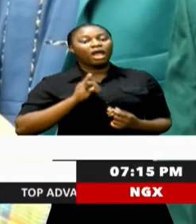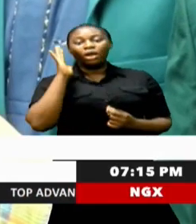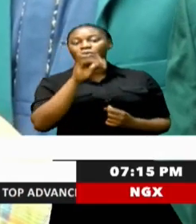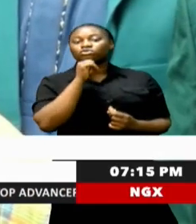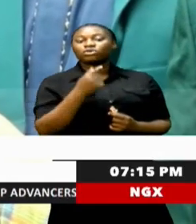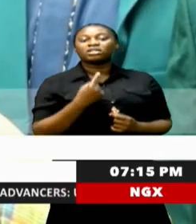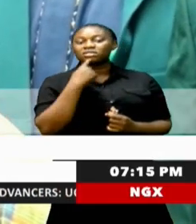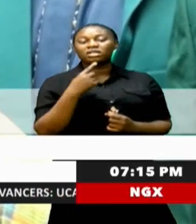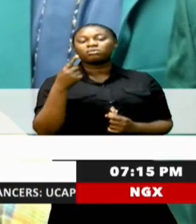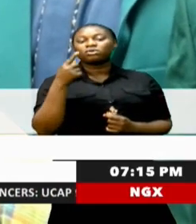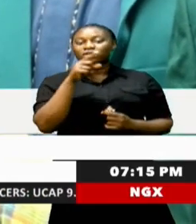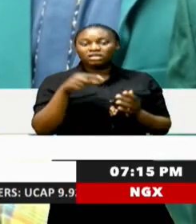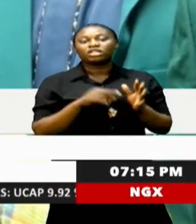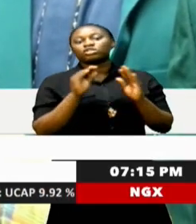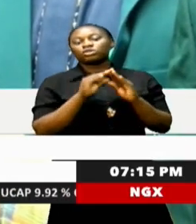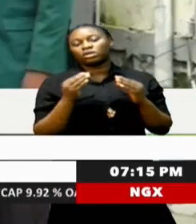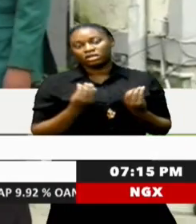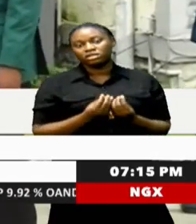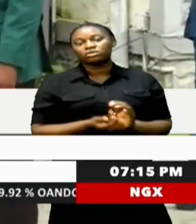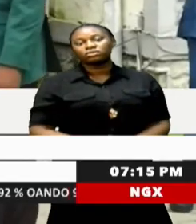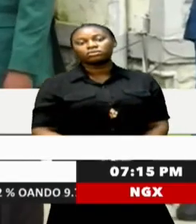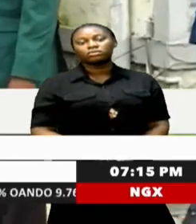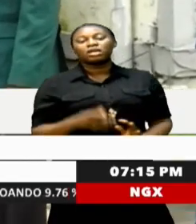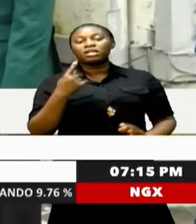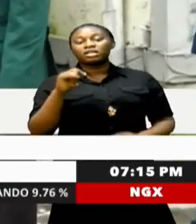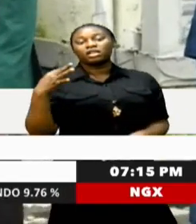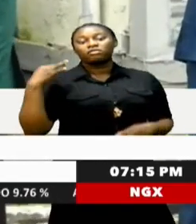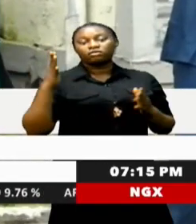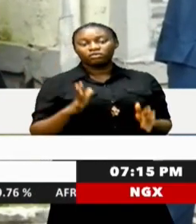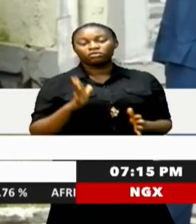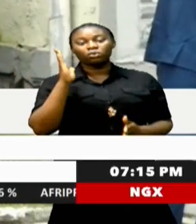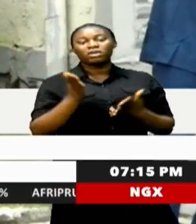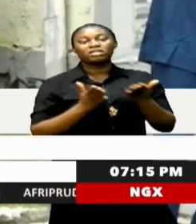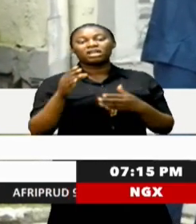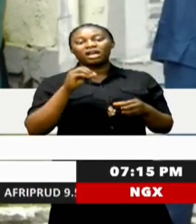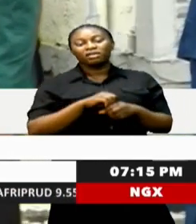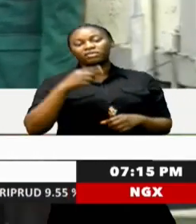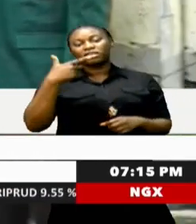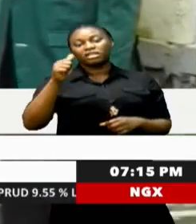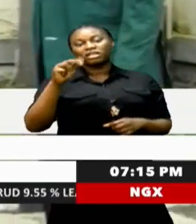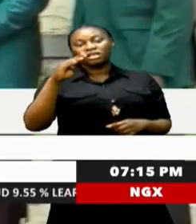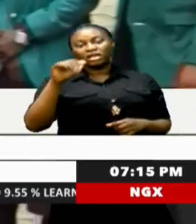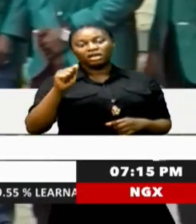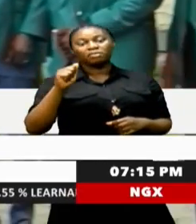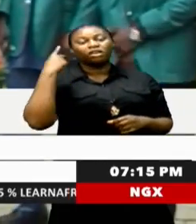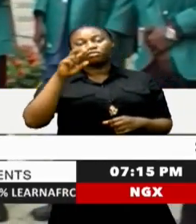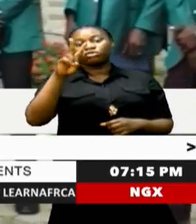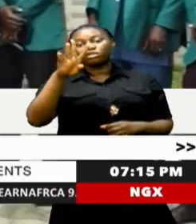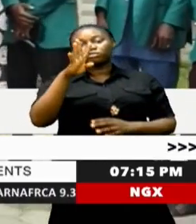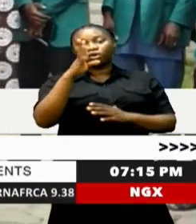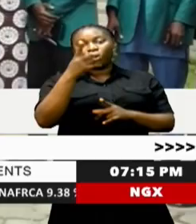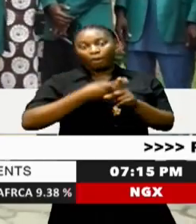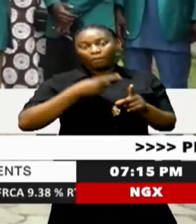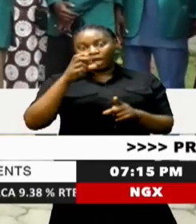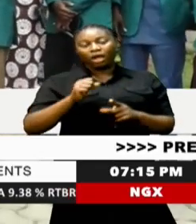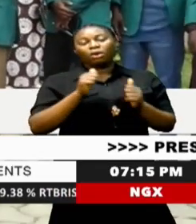disappoint this organization. The volunteers will serve in the Gambia for 24 months in areas that will be assigned to them by